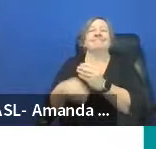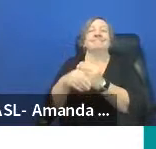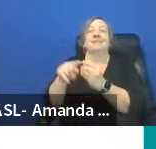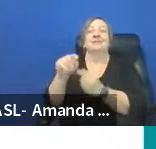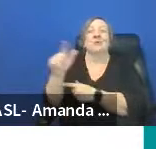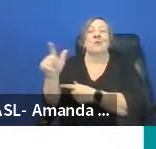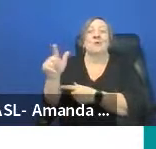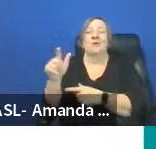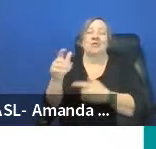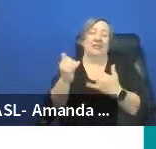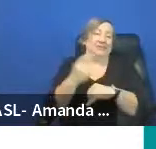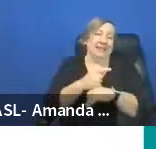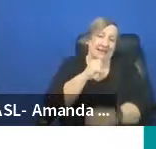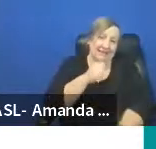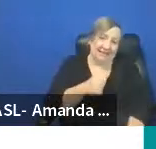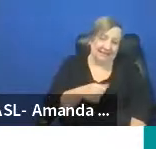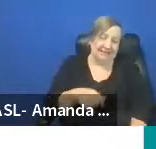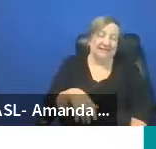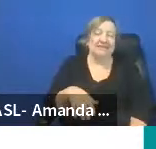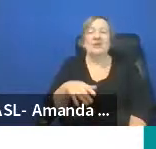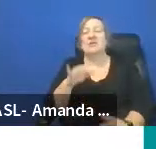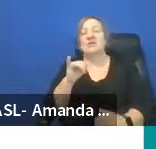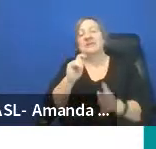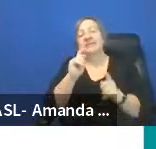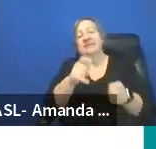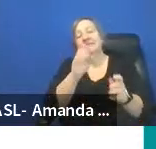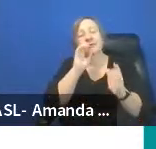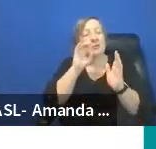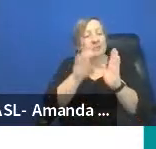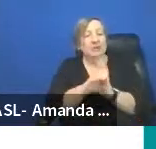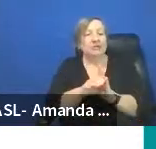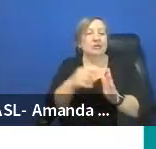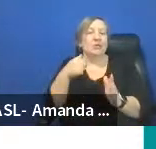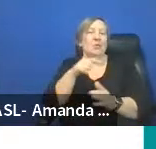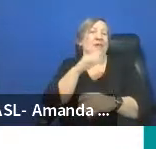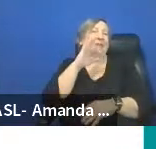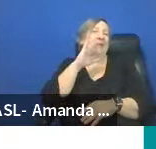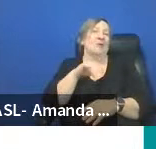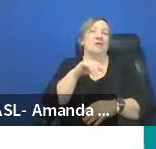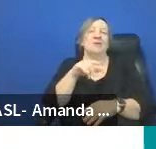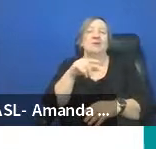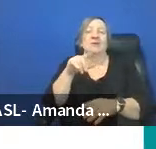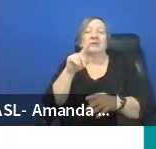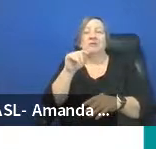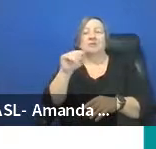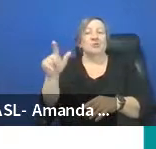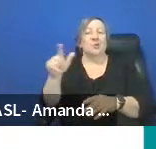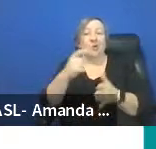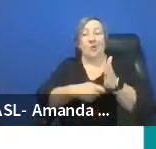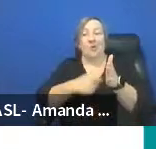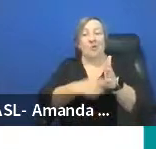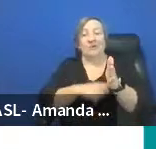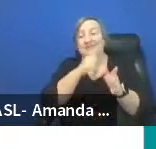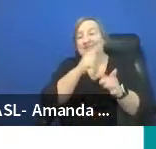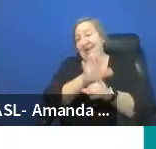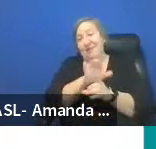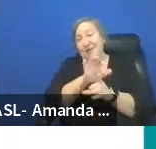today. So I think this is just trying to give you a picture. We realize that tolling is not super popular,